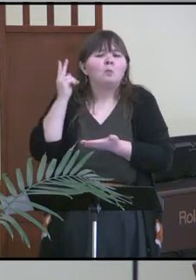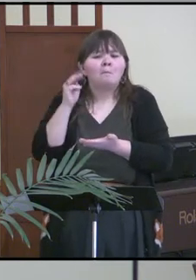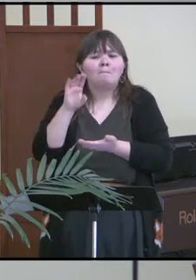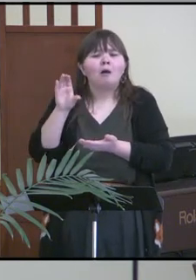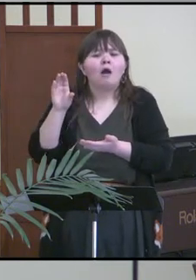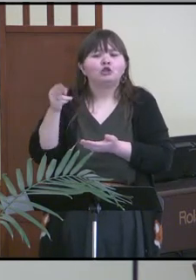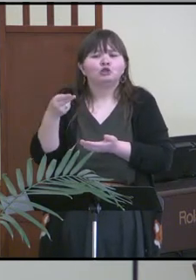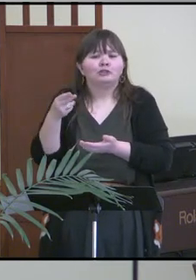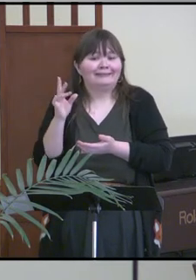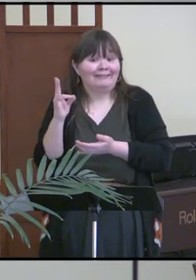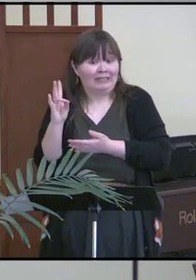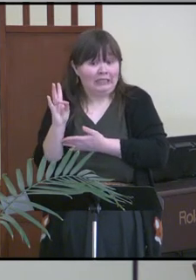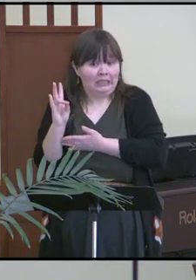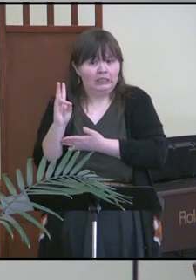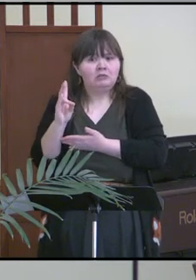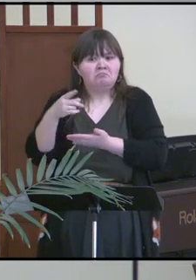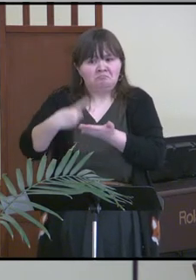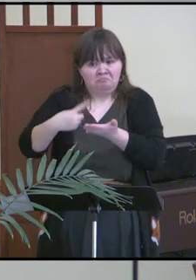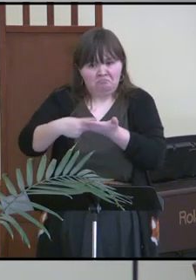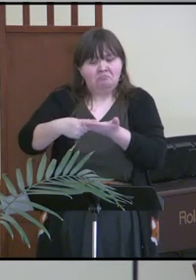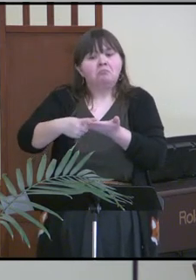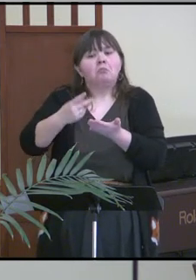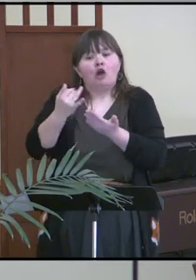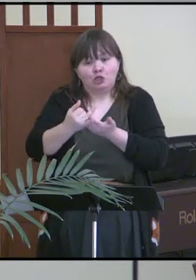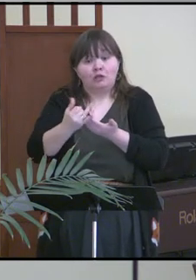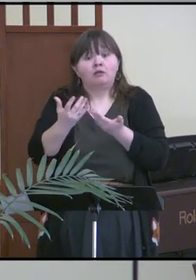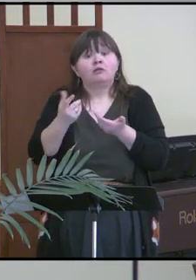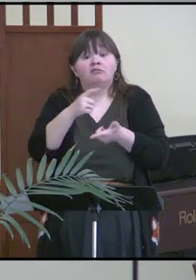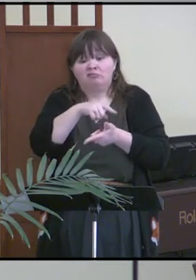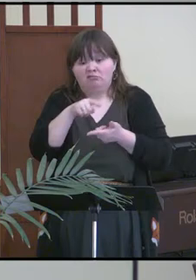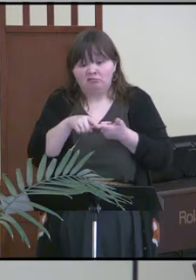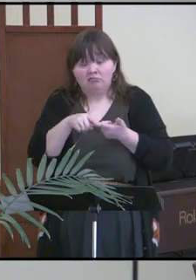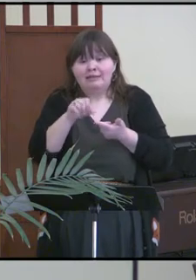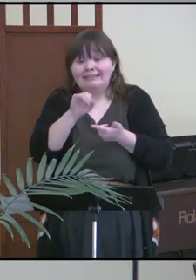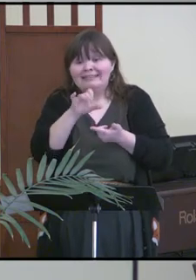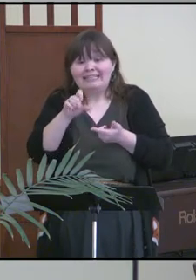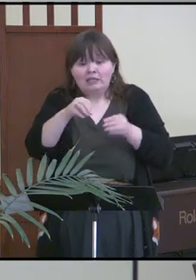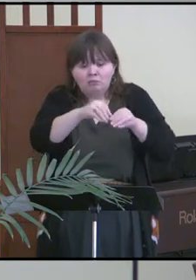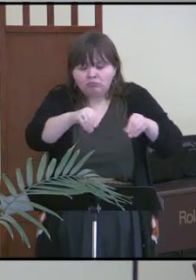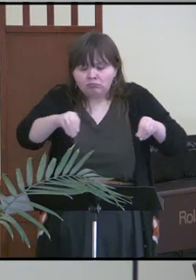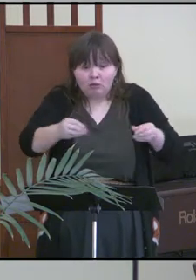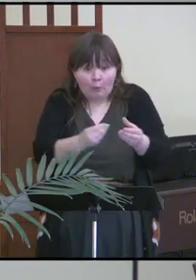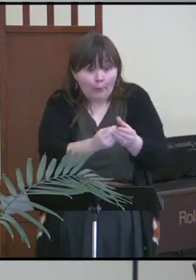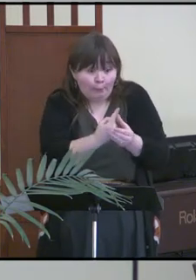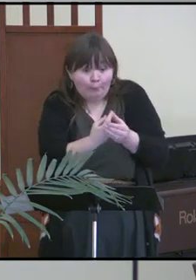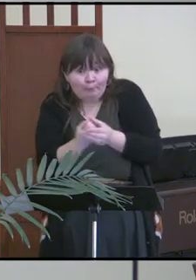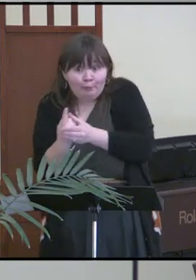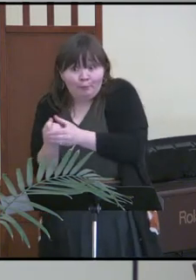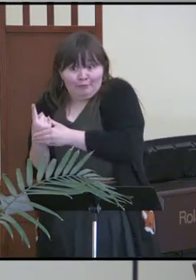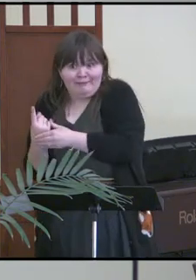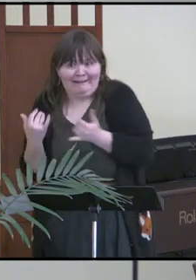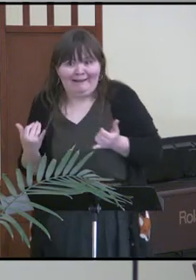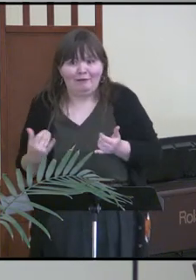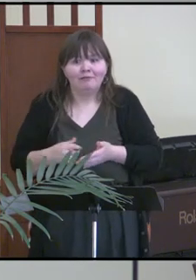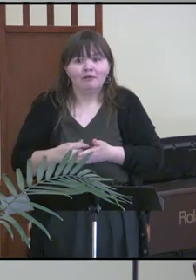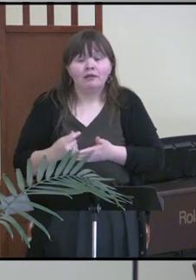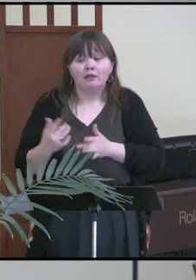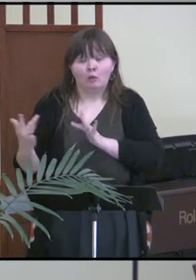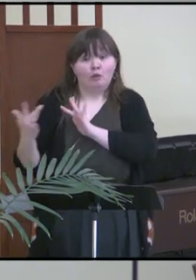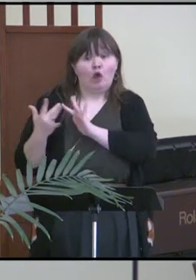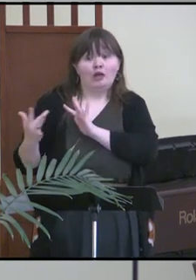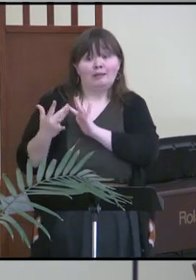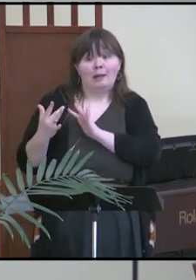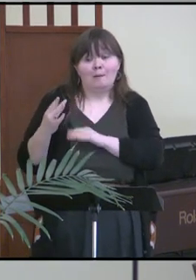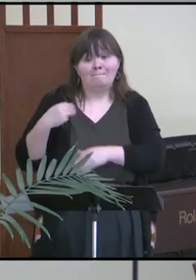project. We have seeds that have been planted and are sprouting. We were contacted by a member of our